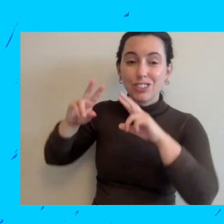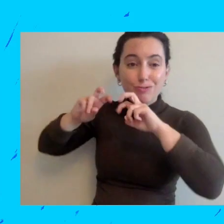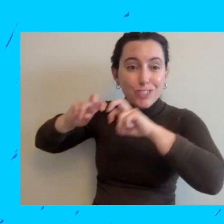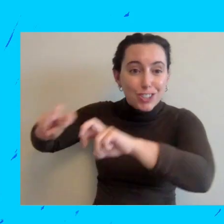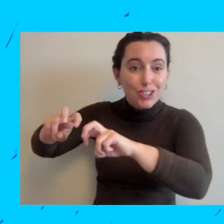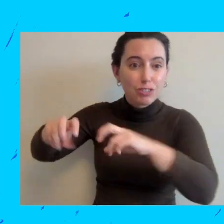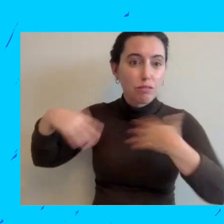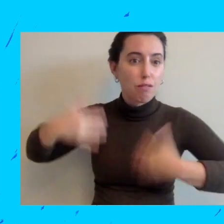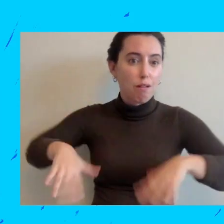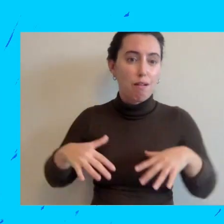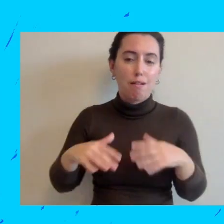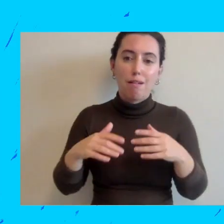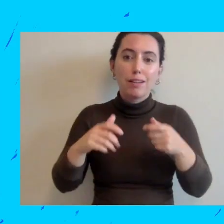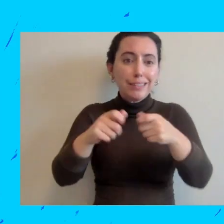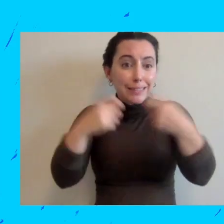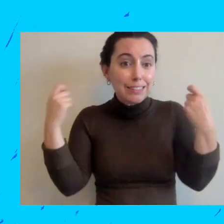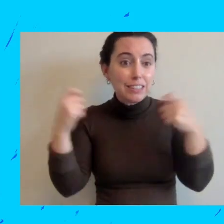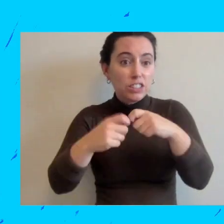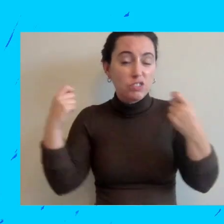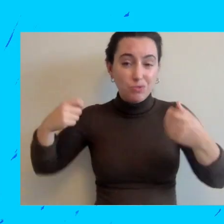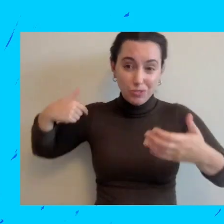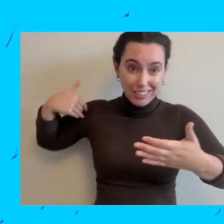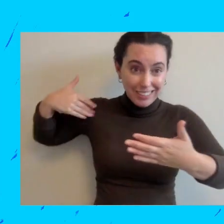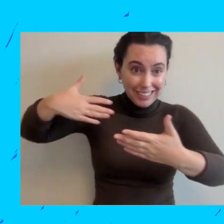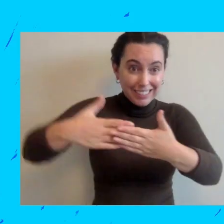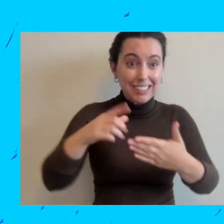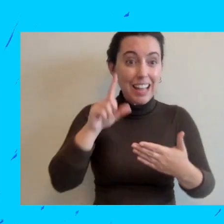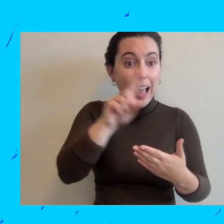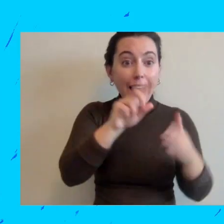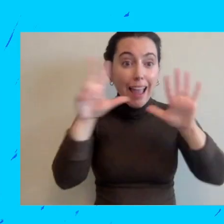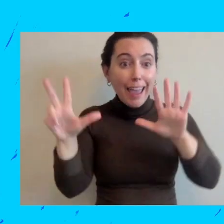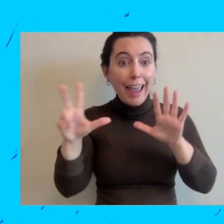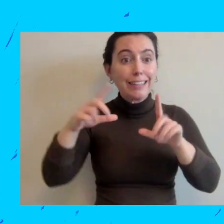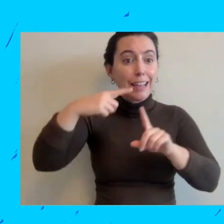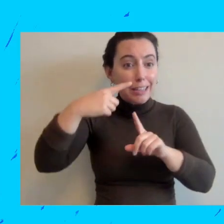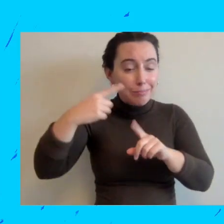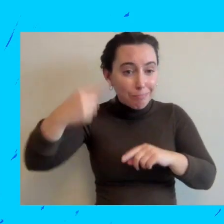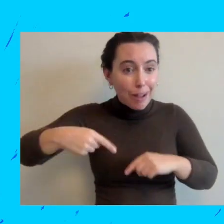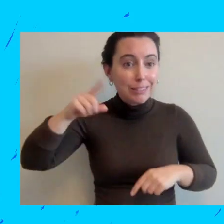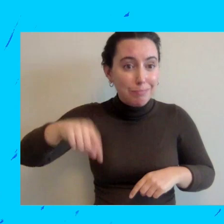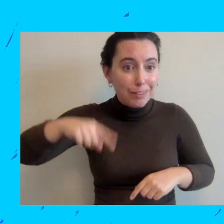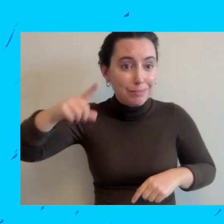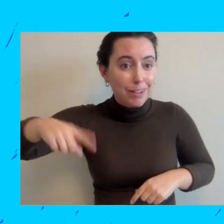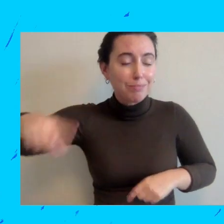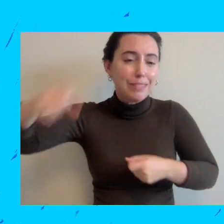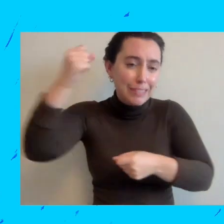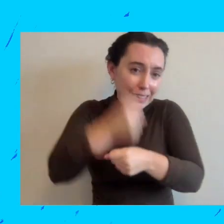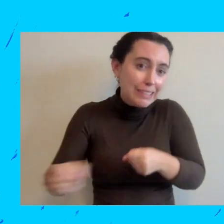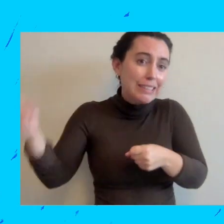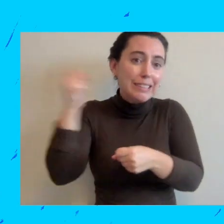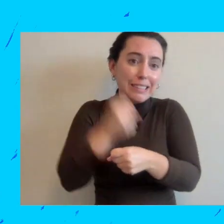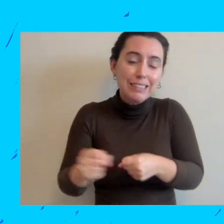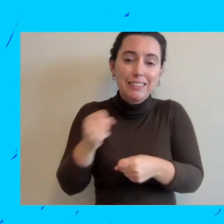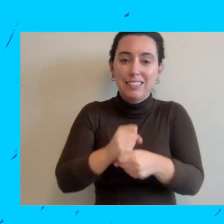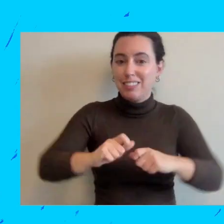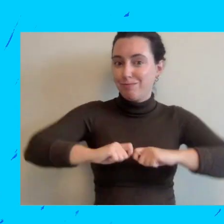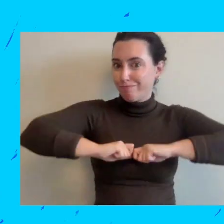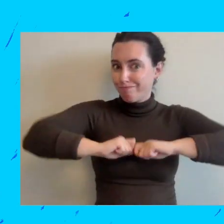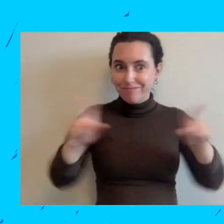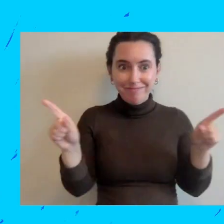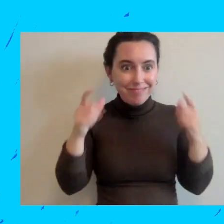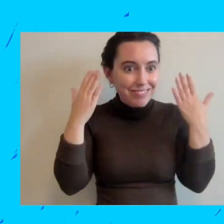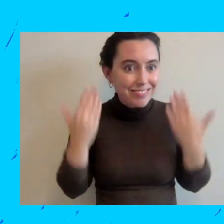has been 18 months in the making, and we are so delighted to be launching it now, especially because we know